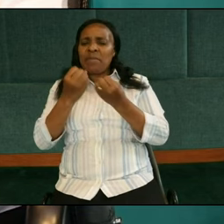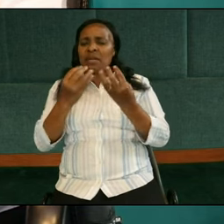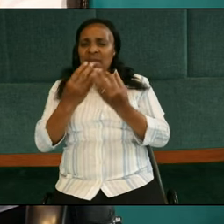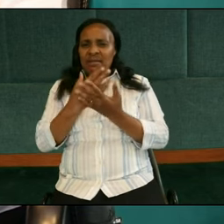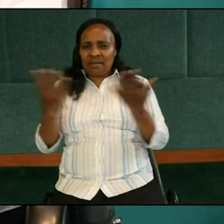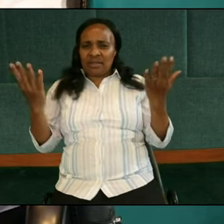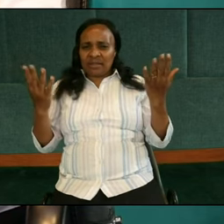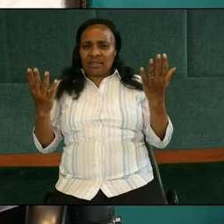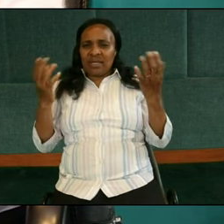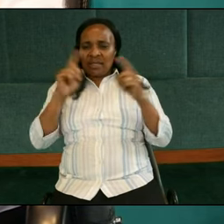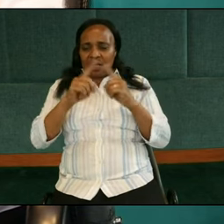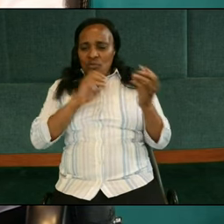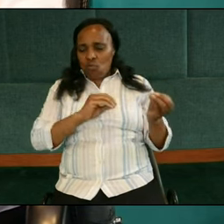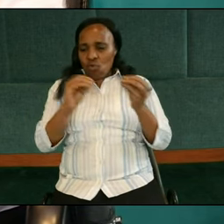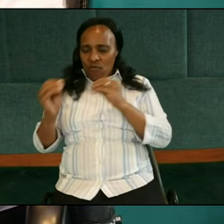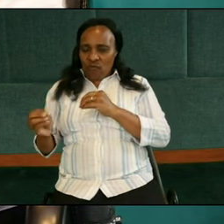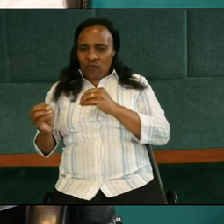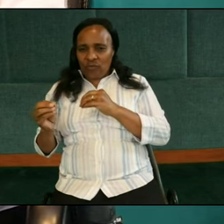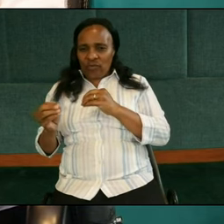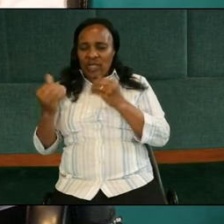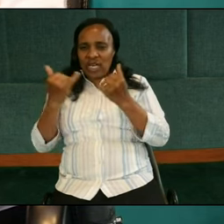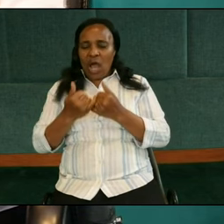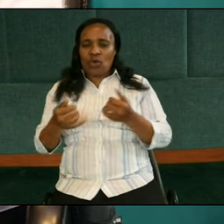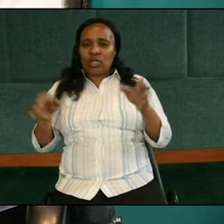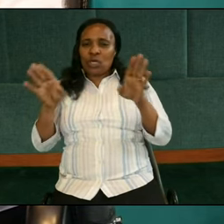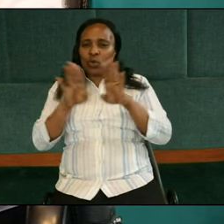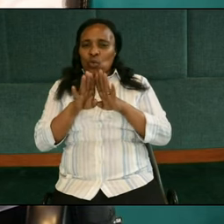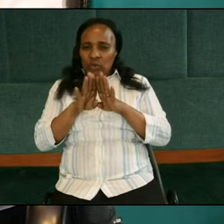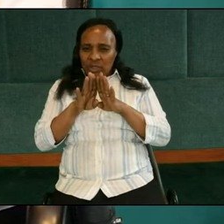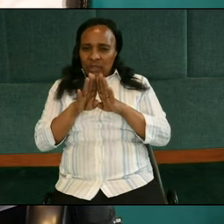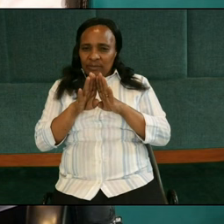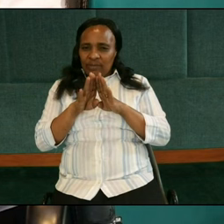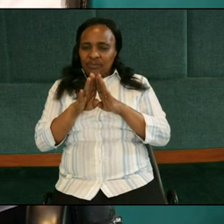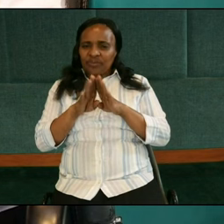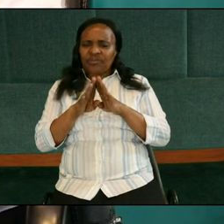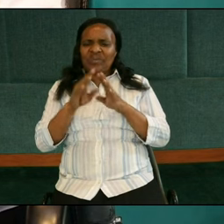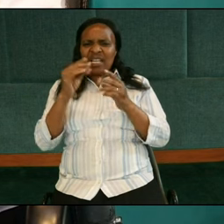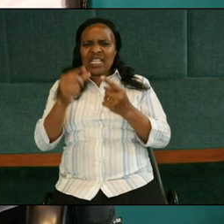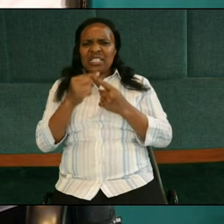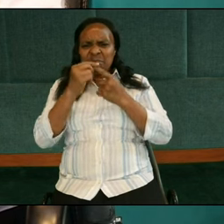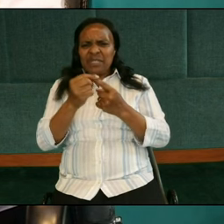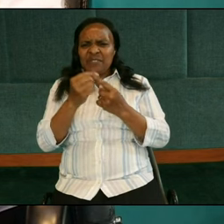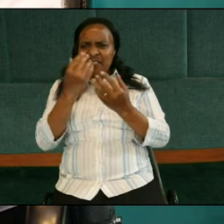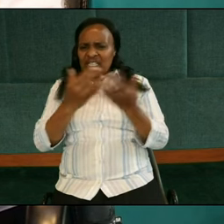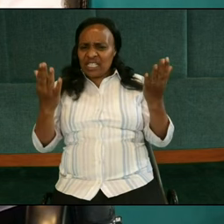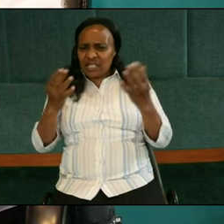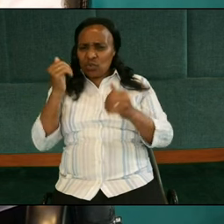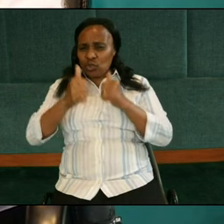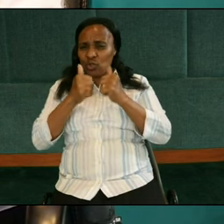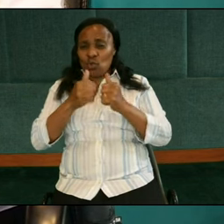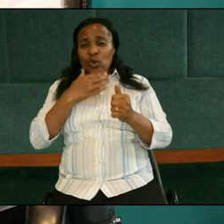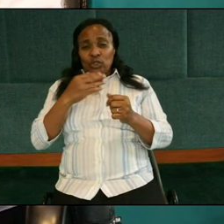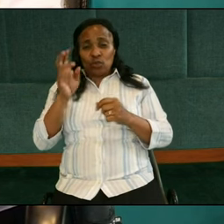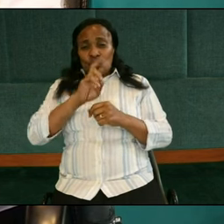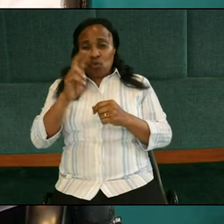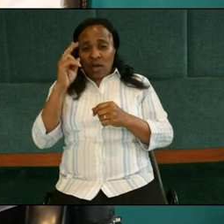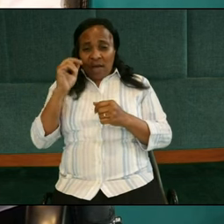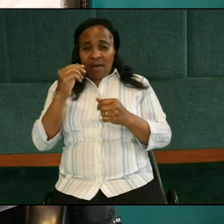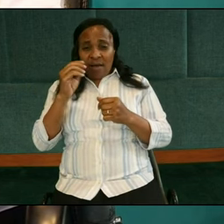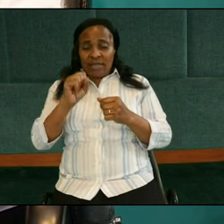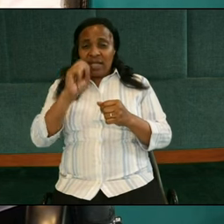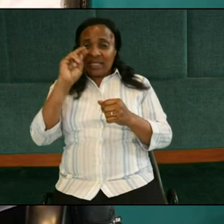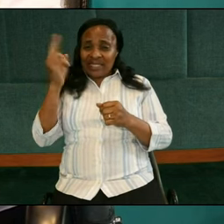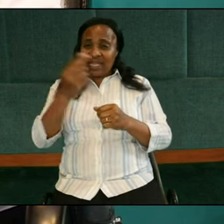Let's moving on swiftly. The punchlines, okay? But there's a specific punchline I want us to look at. That's 2 Samuel